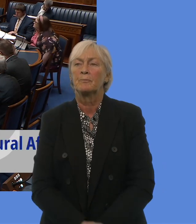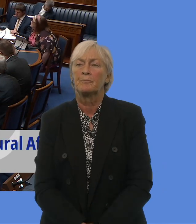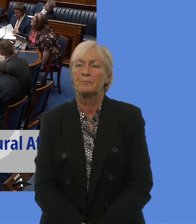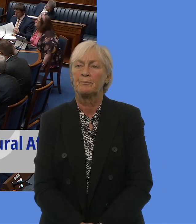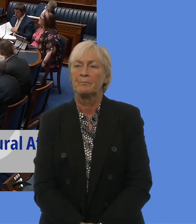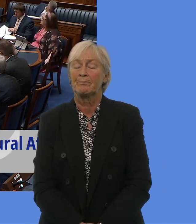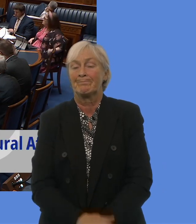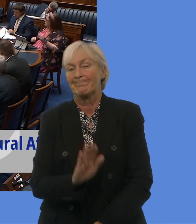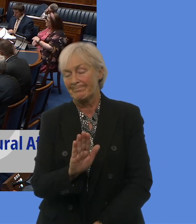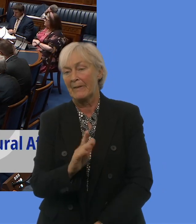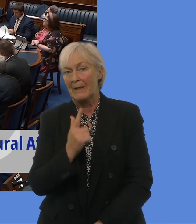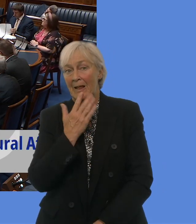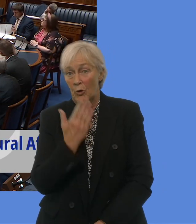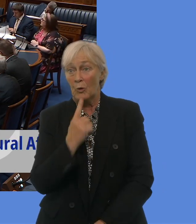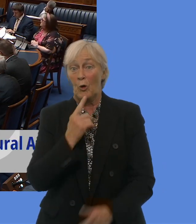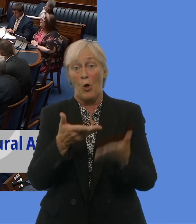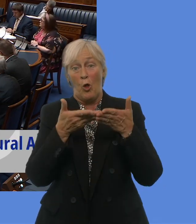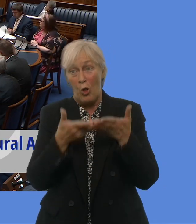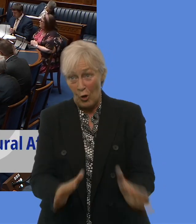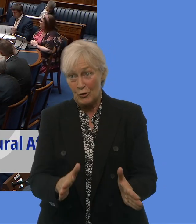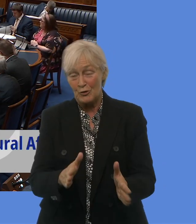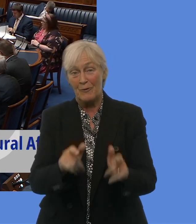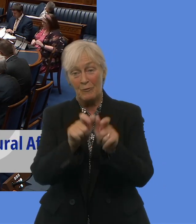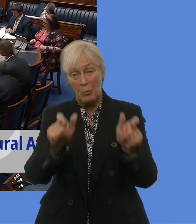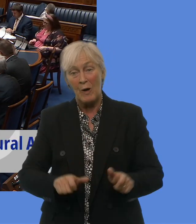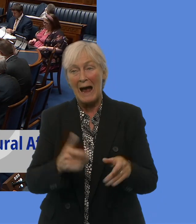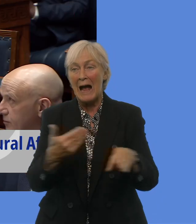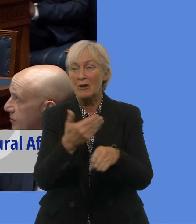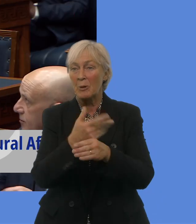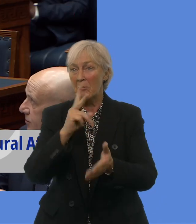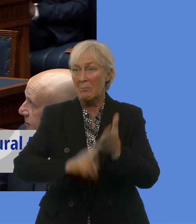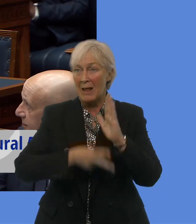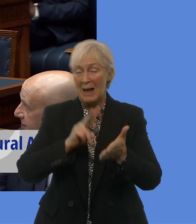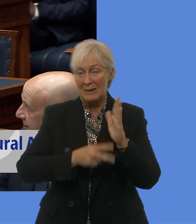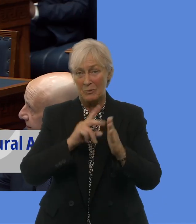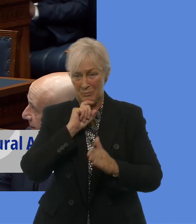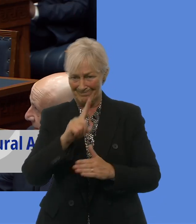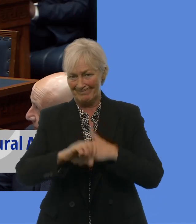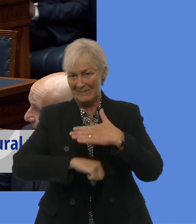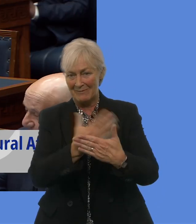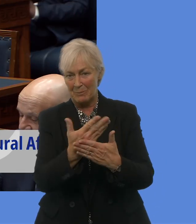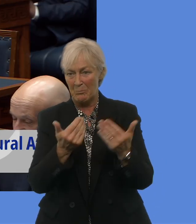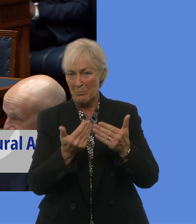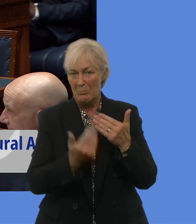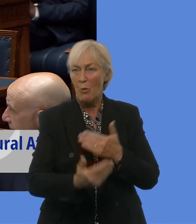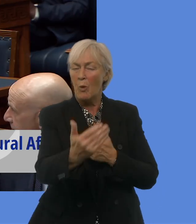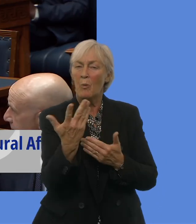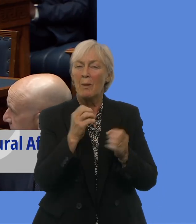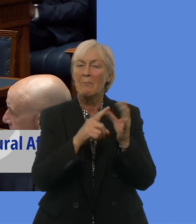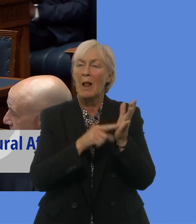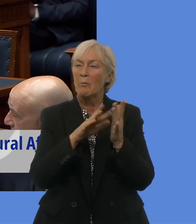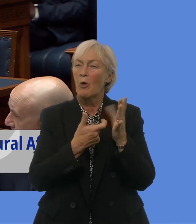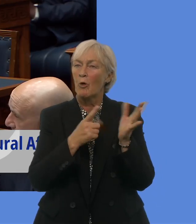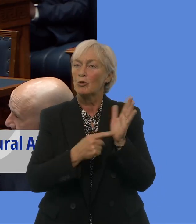Thank you, Shannon. As I said, we're going to be launching the Food Strategy Framework Action Plan. We're probably going to develop an acronym for that, but launching that at the Balmoral Show next